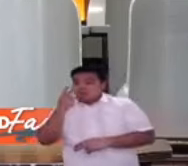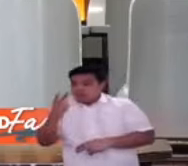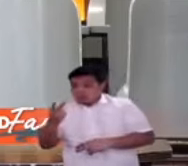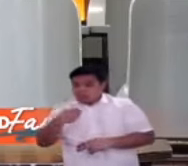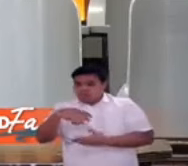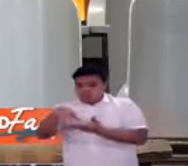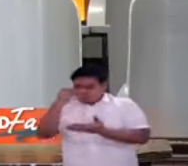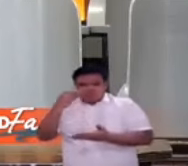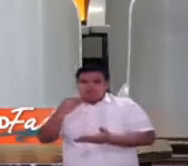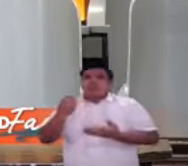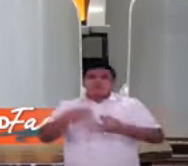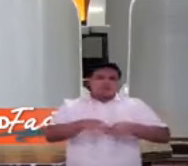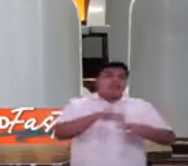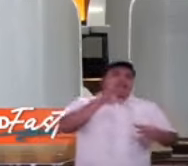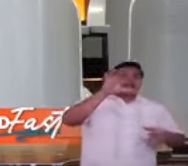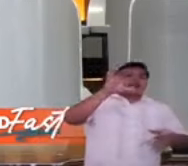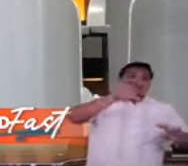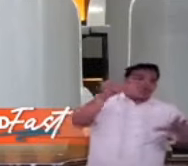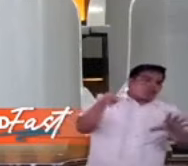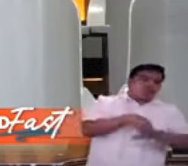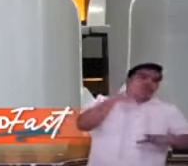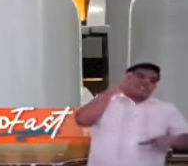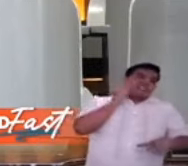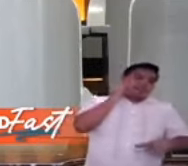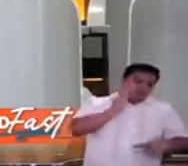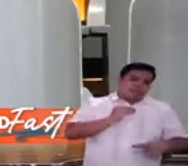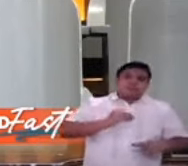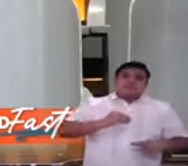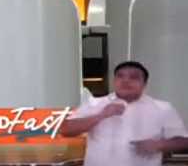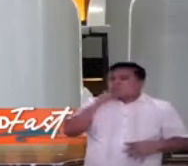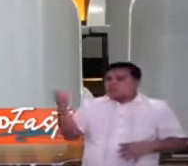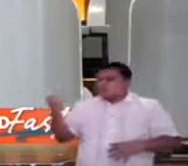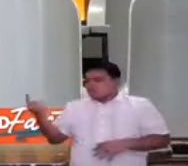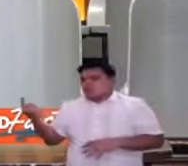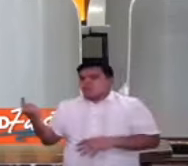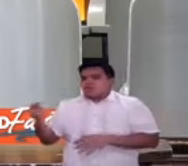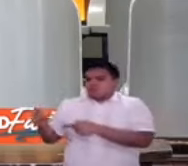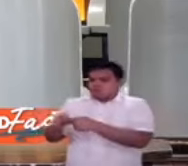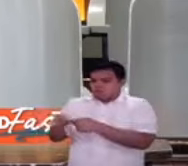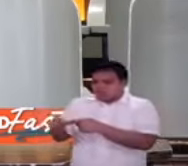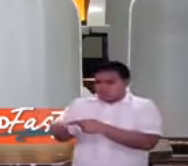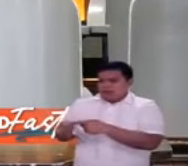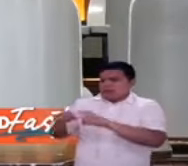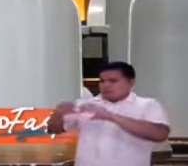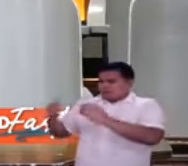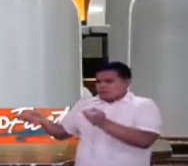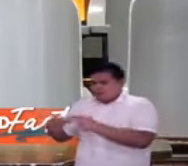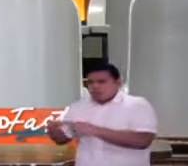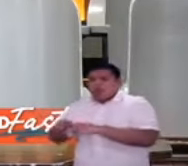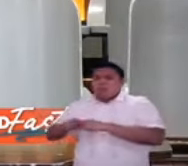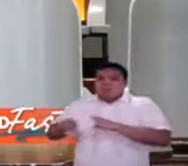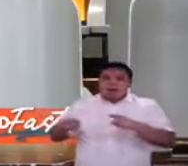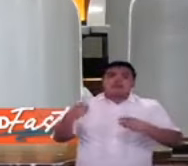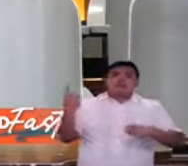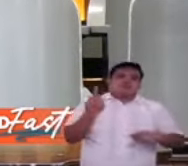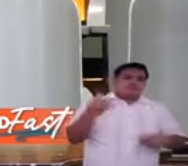ni ana. The one that really is good in basketball is not only trained in the classroom, but